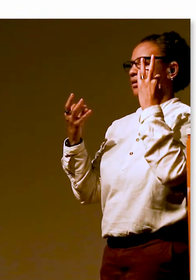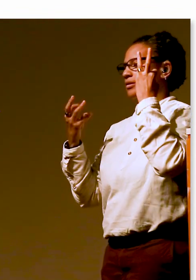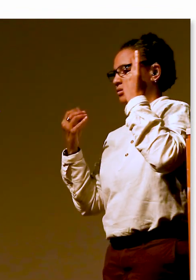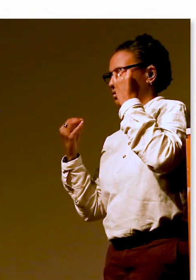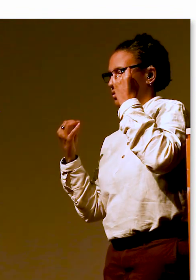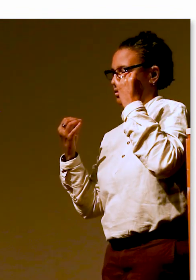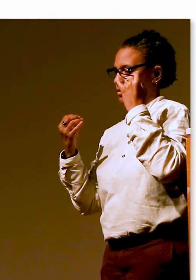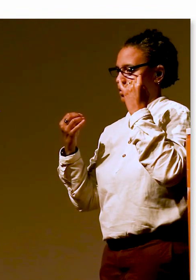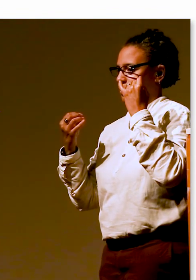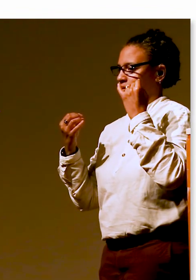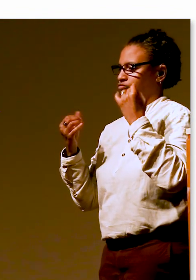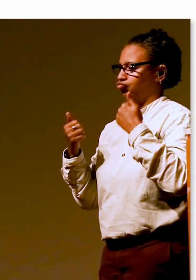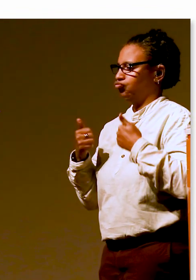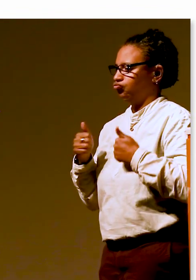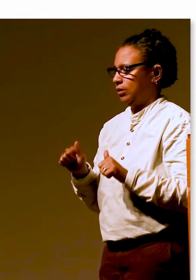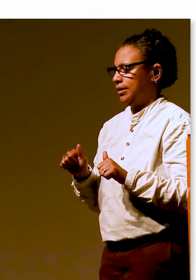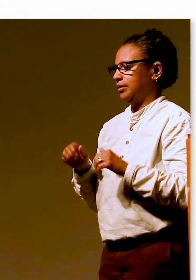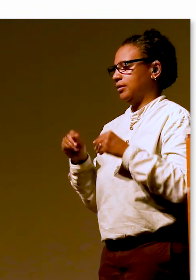who's full of germs.